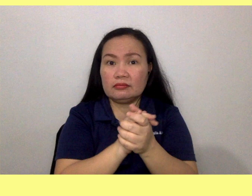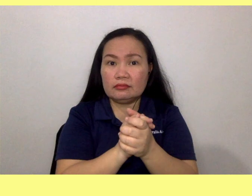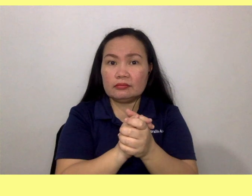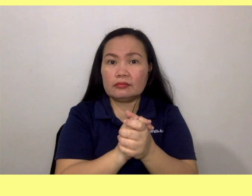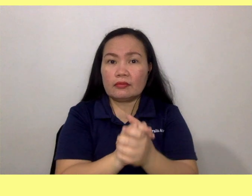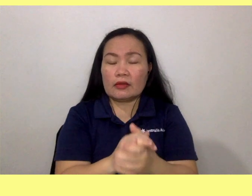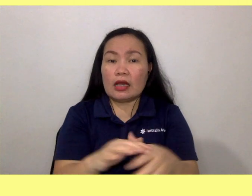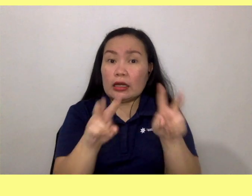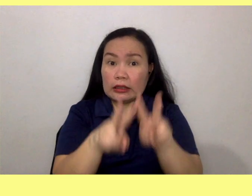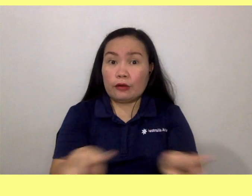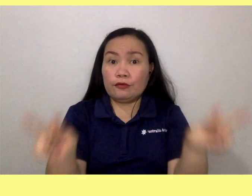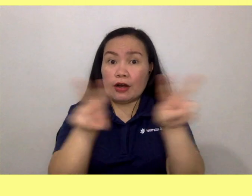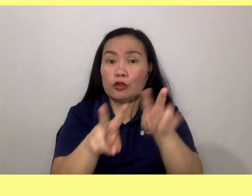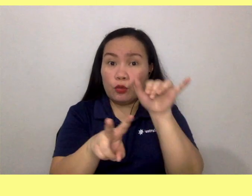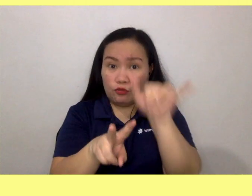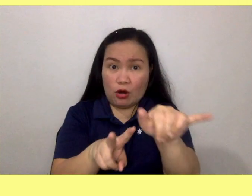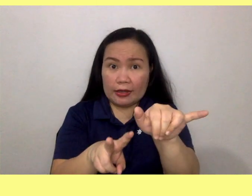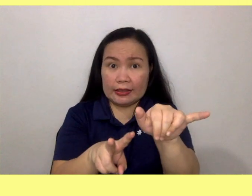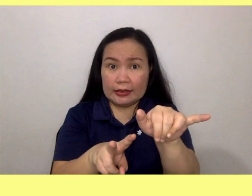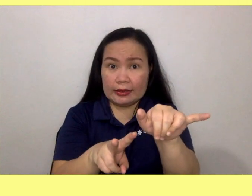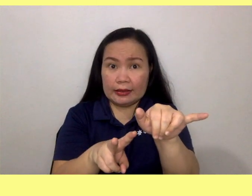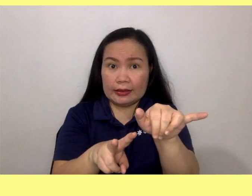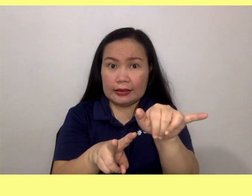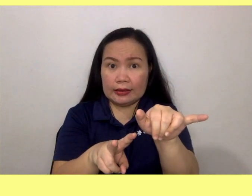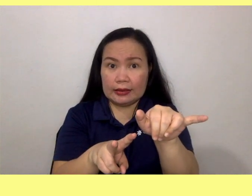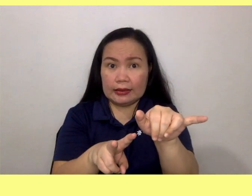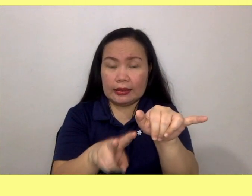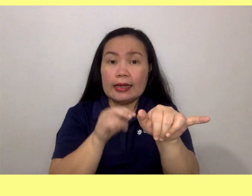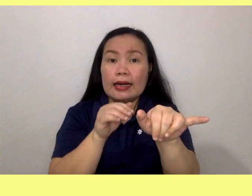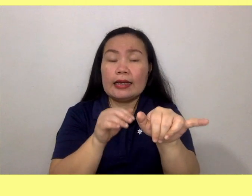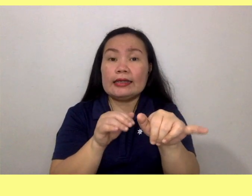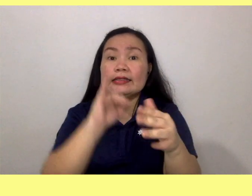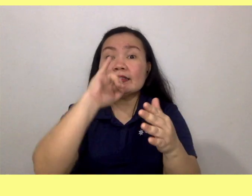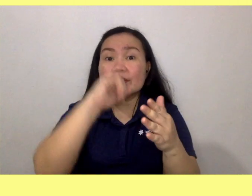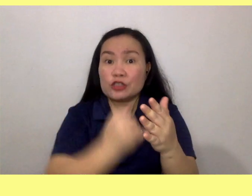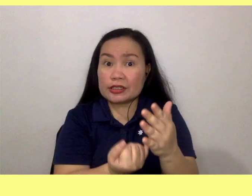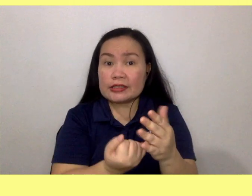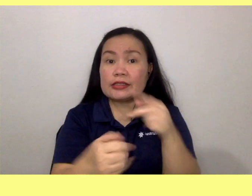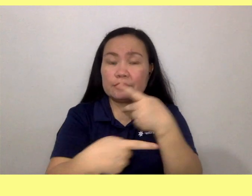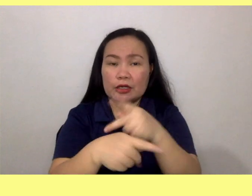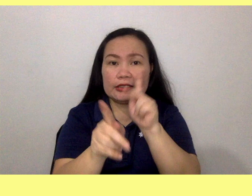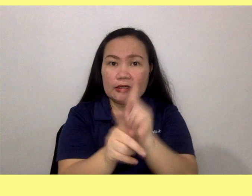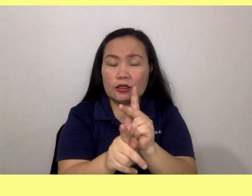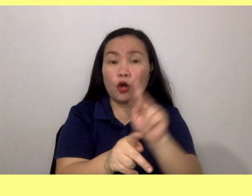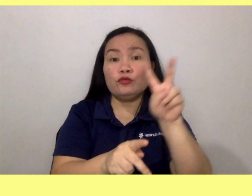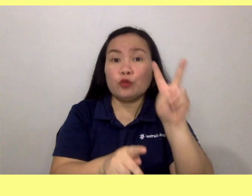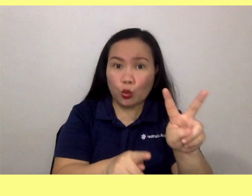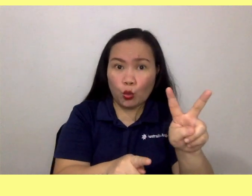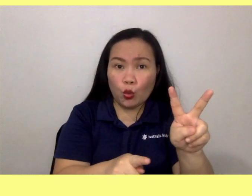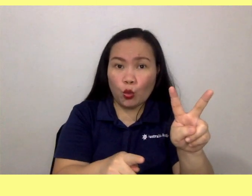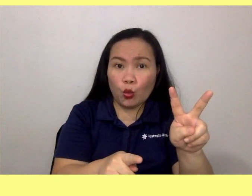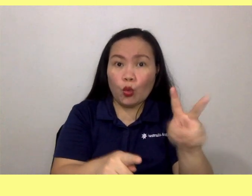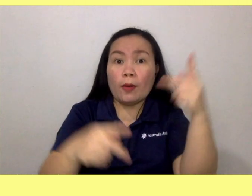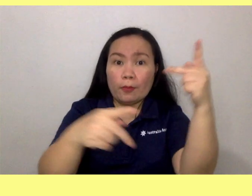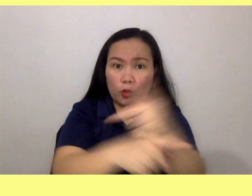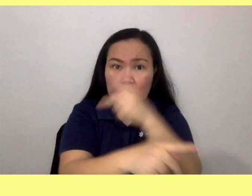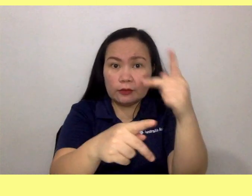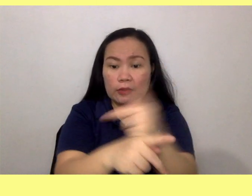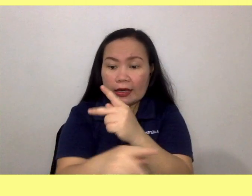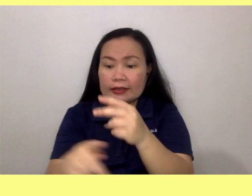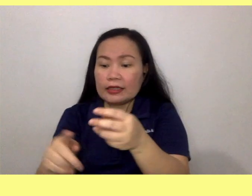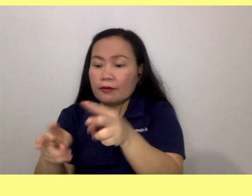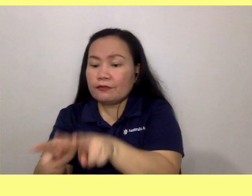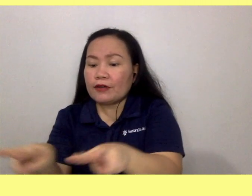sabihin, yung value ng y is just the product of 2 and